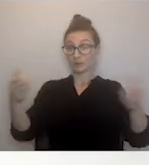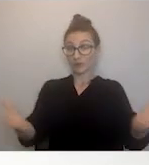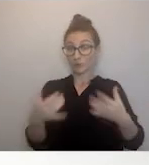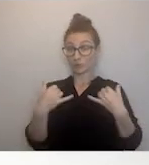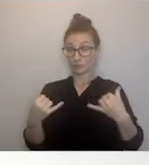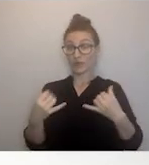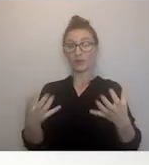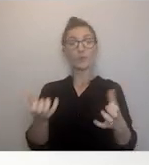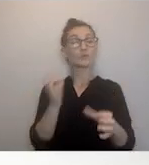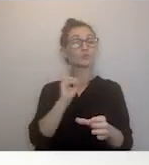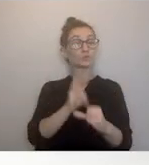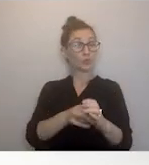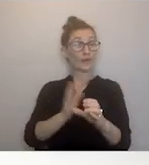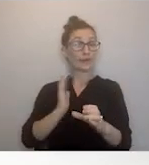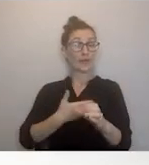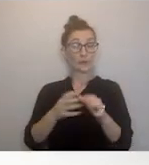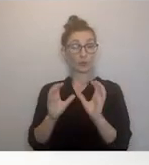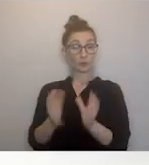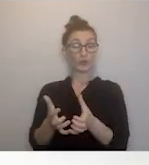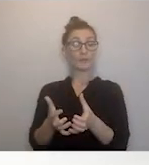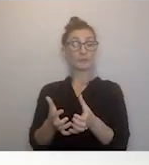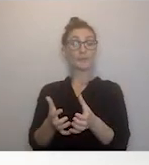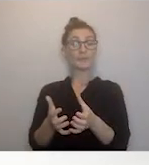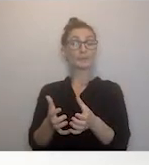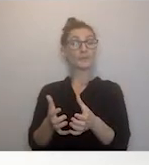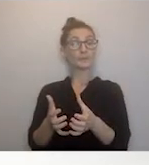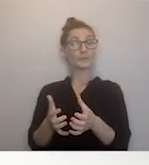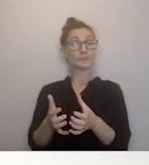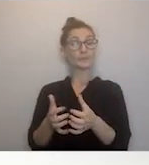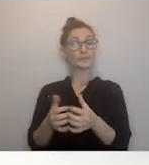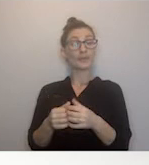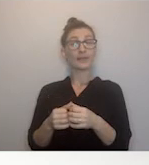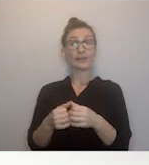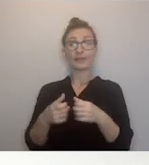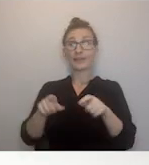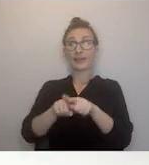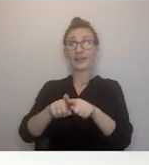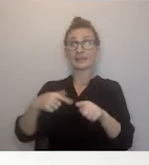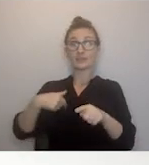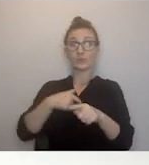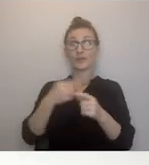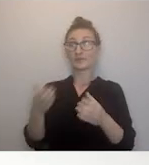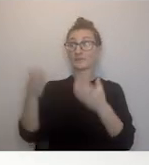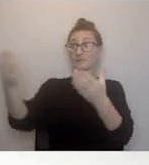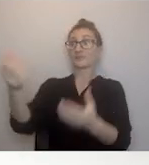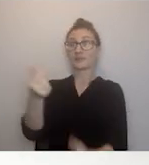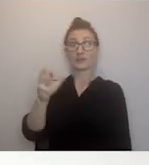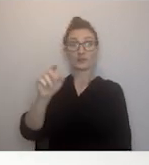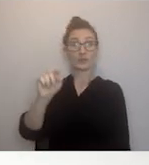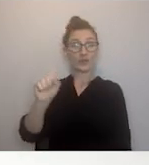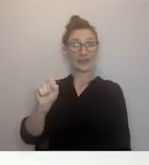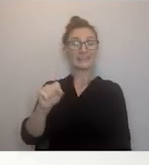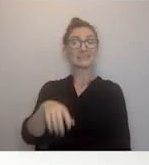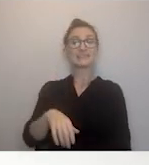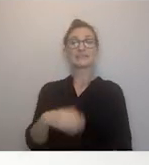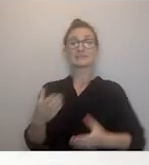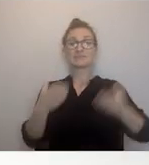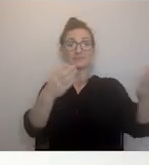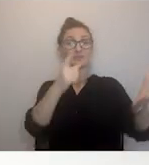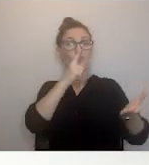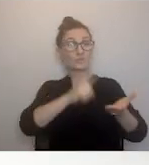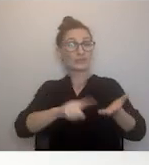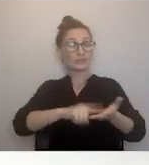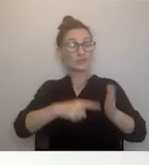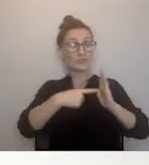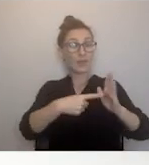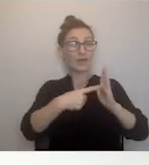group today and you're interested in joining that Arts and Health Collective, you want to be a part of us as we are making pitches for granting, making these